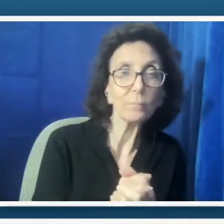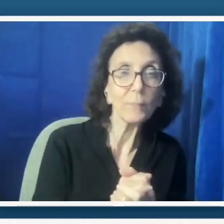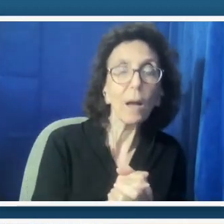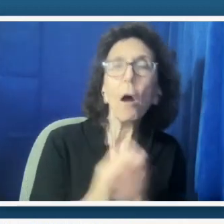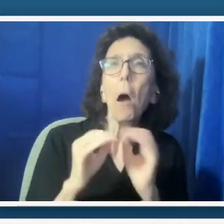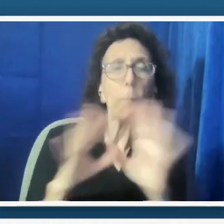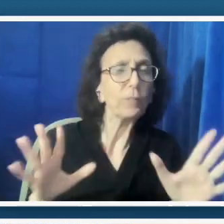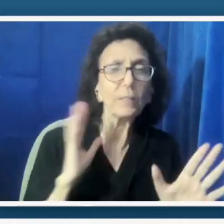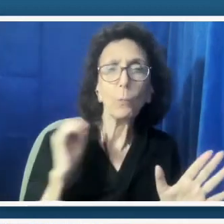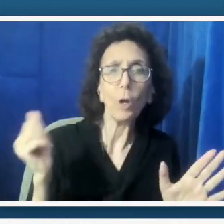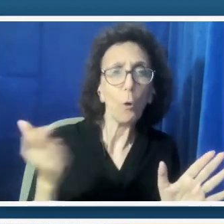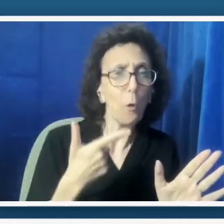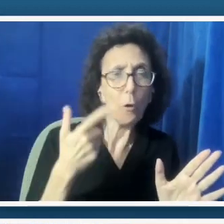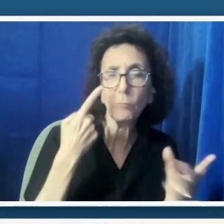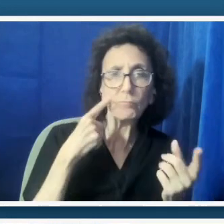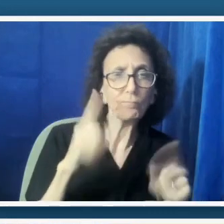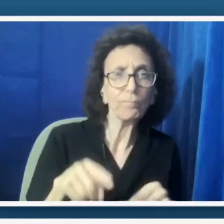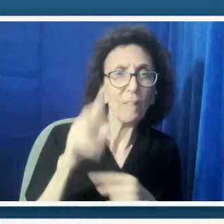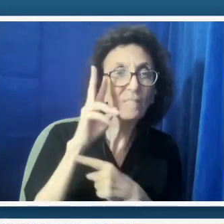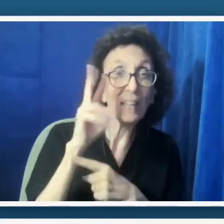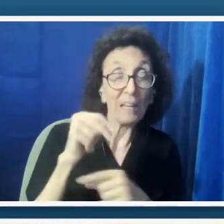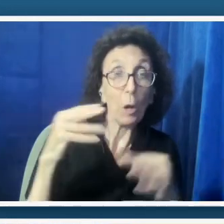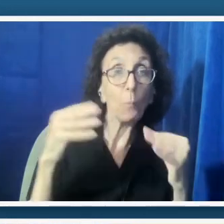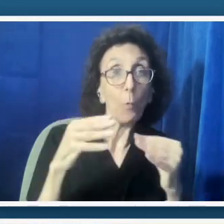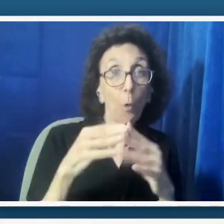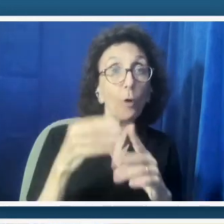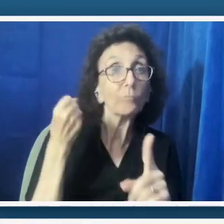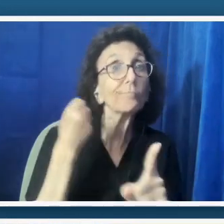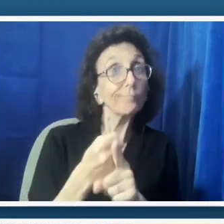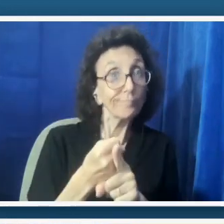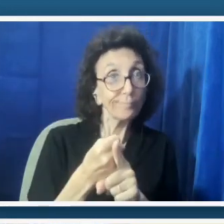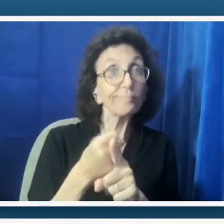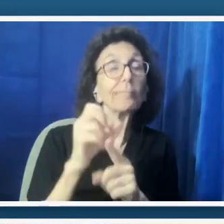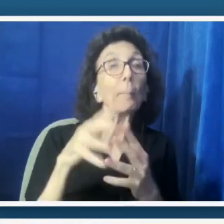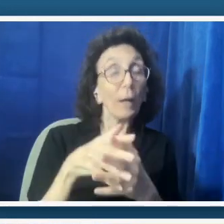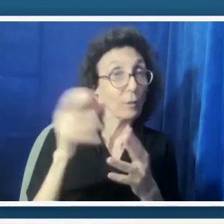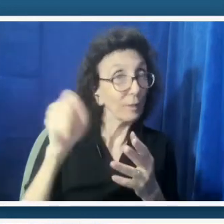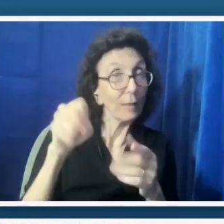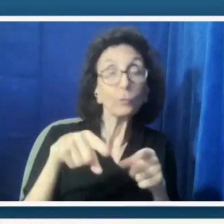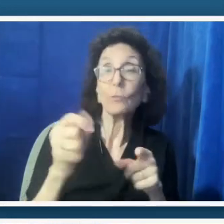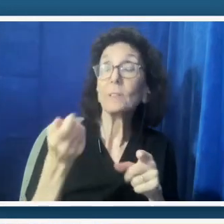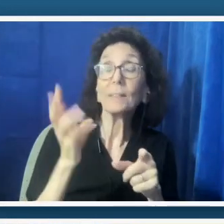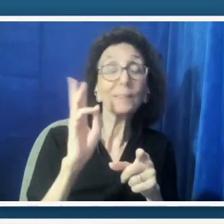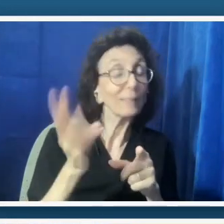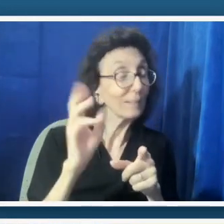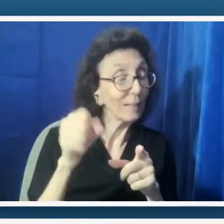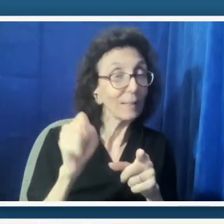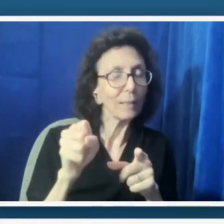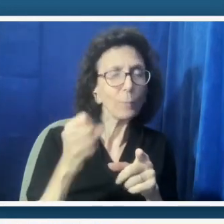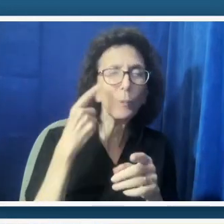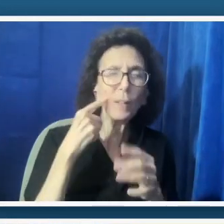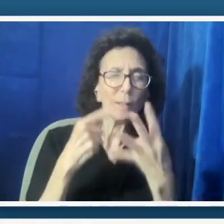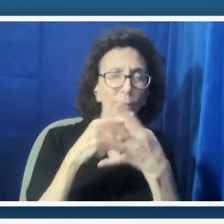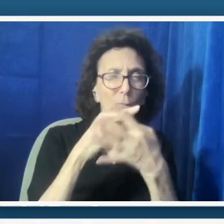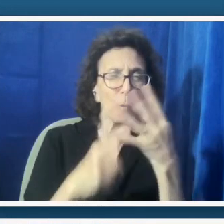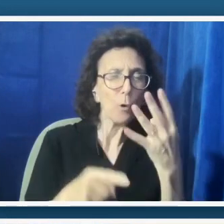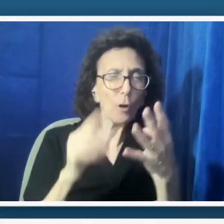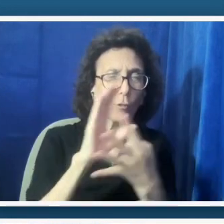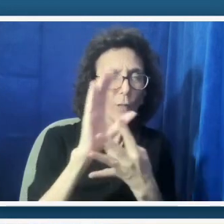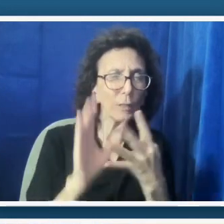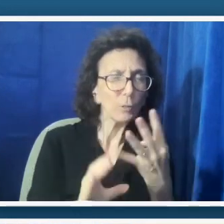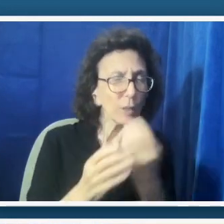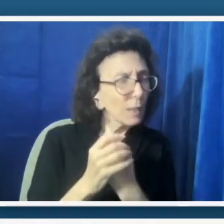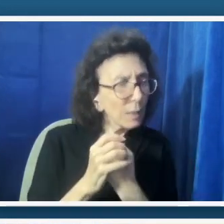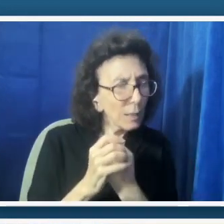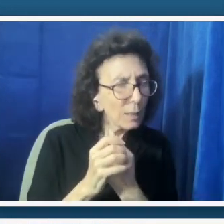of monumental importance to the country during the 1960s. But if we think about the 4 criteria CSAC must ensure applies